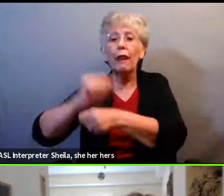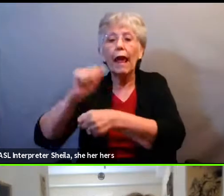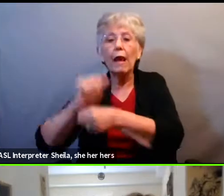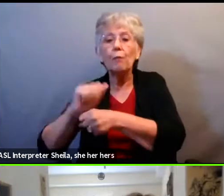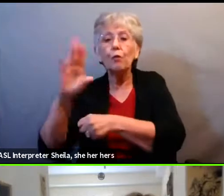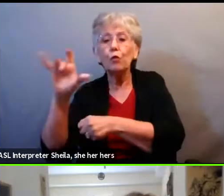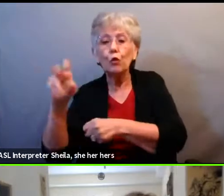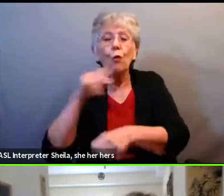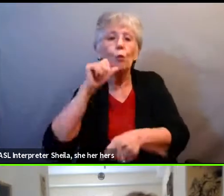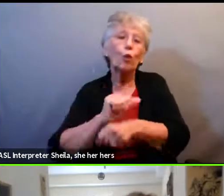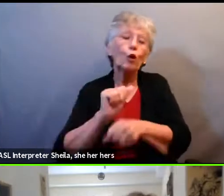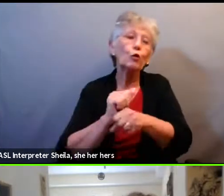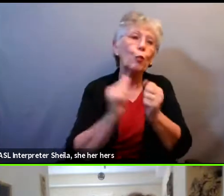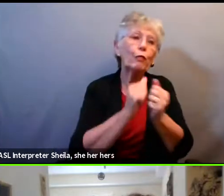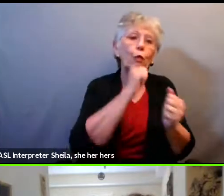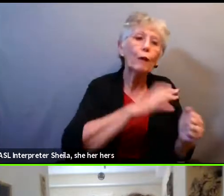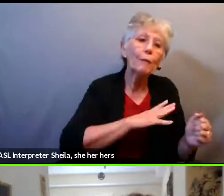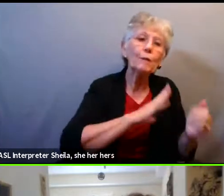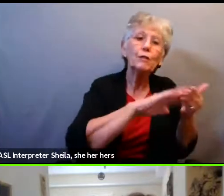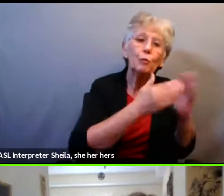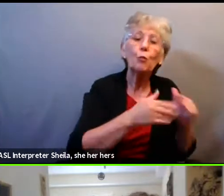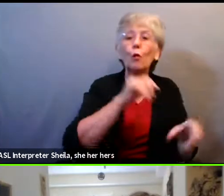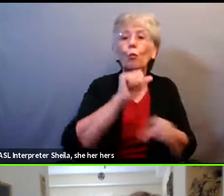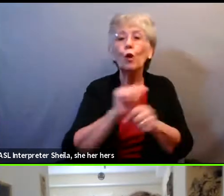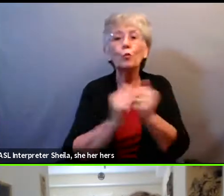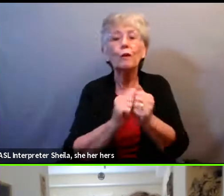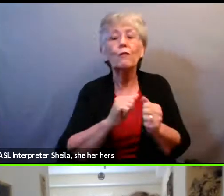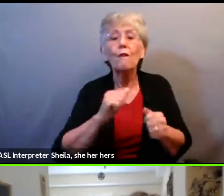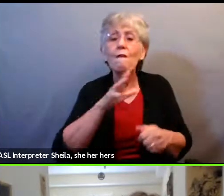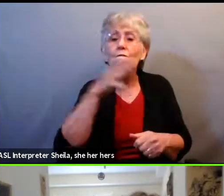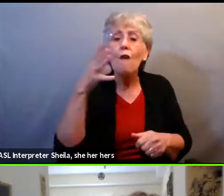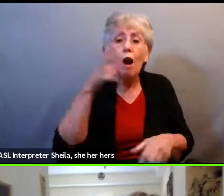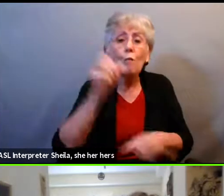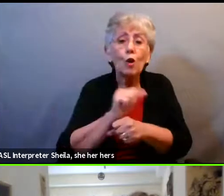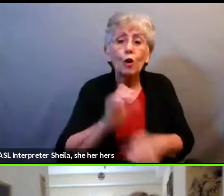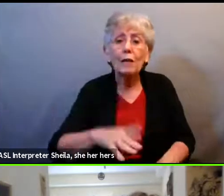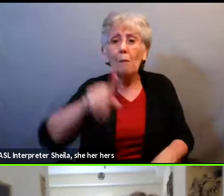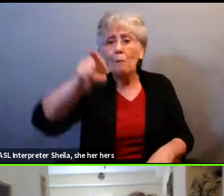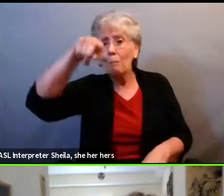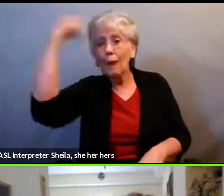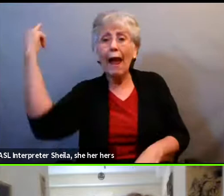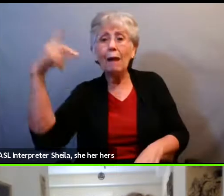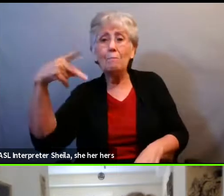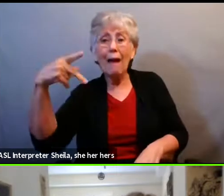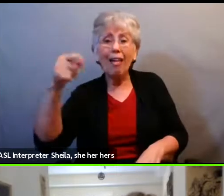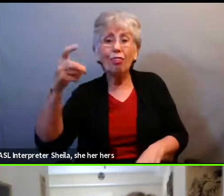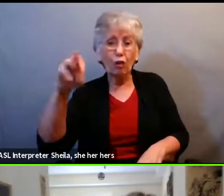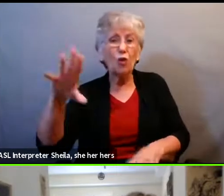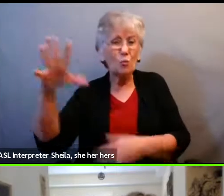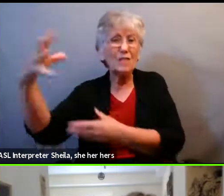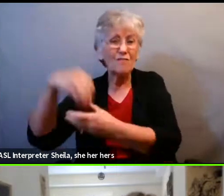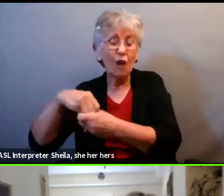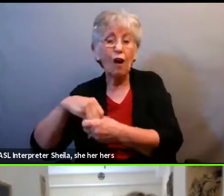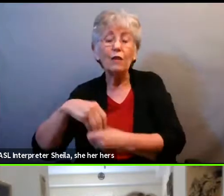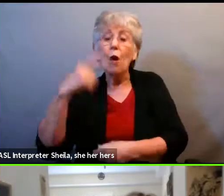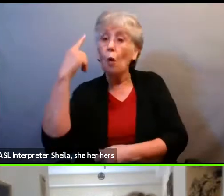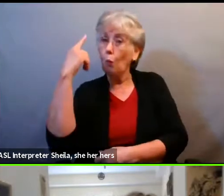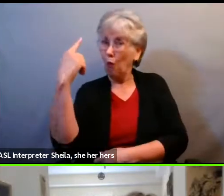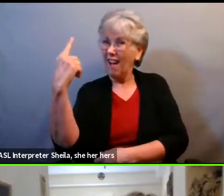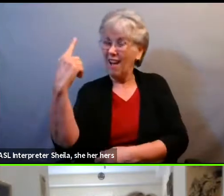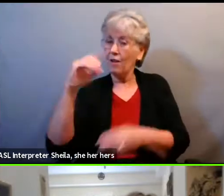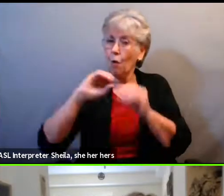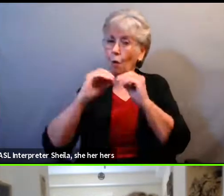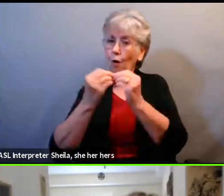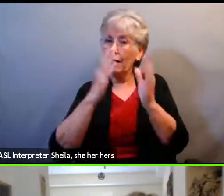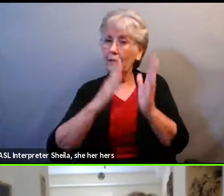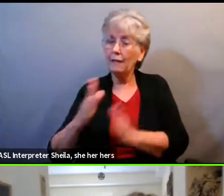we worked with farm workers. The Black Panthers were involved because one of the organizers of the demonstration, a guy